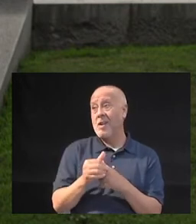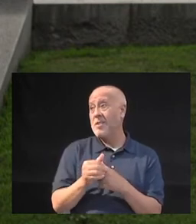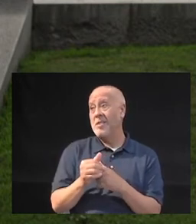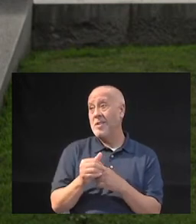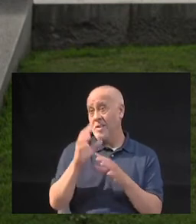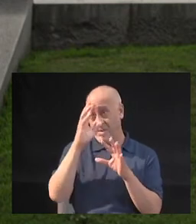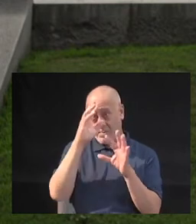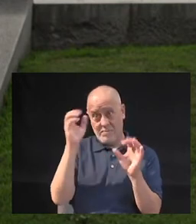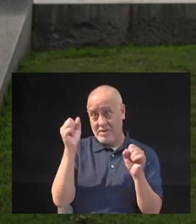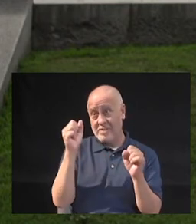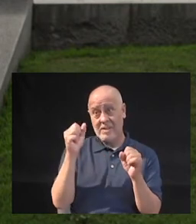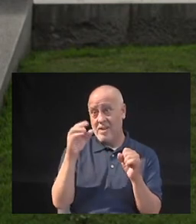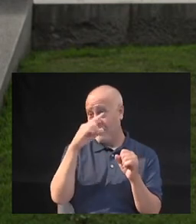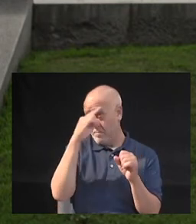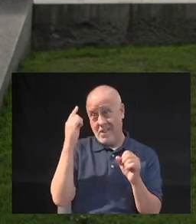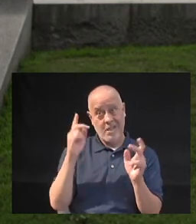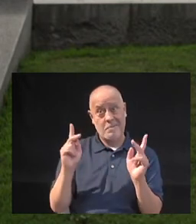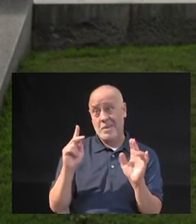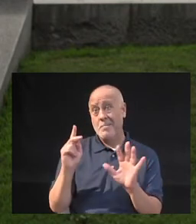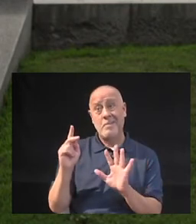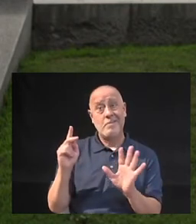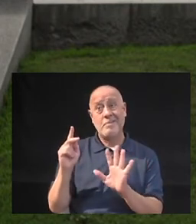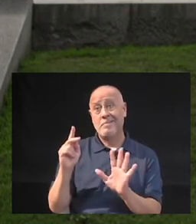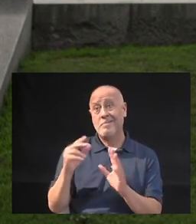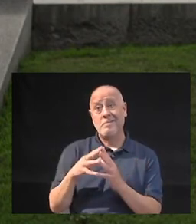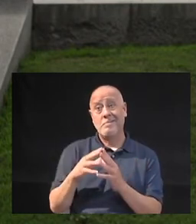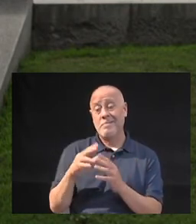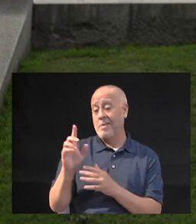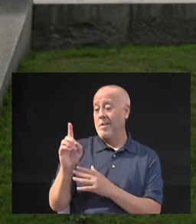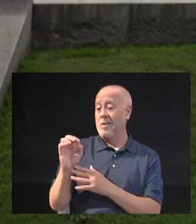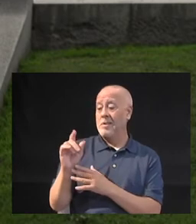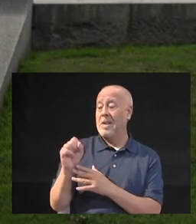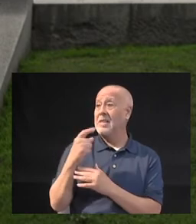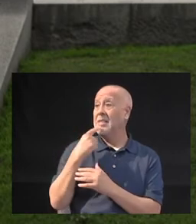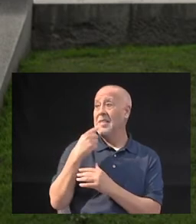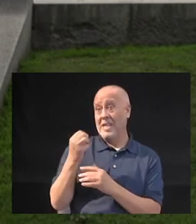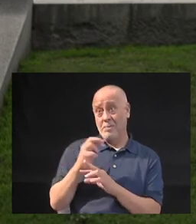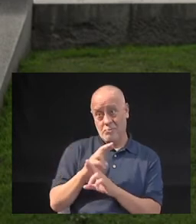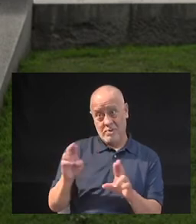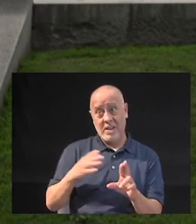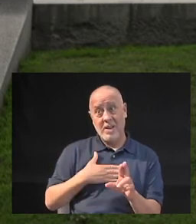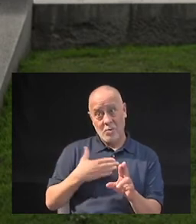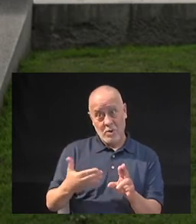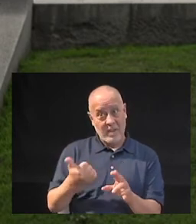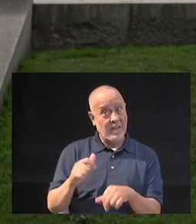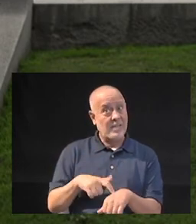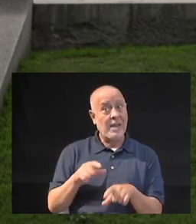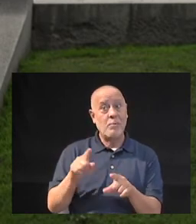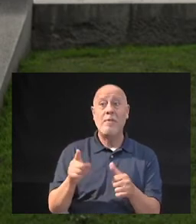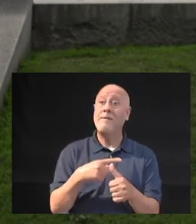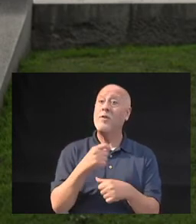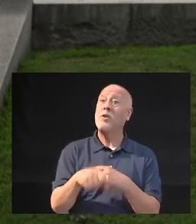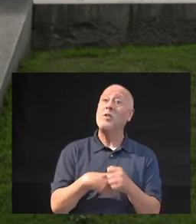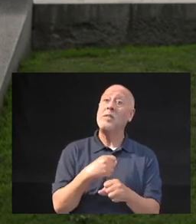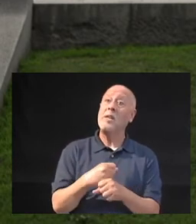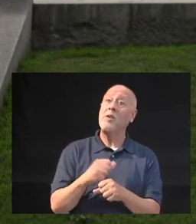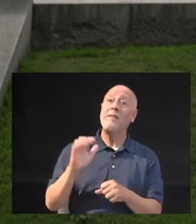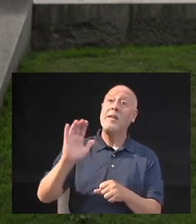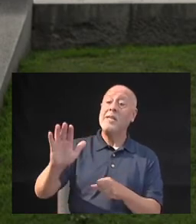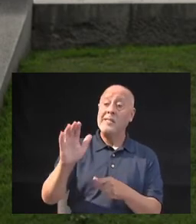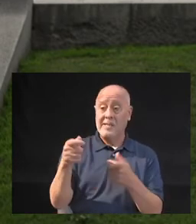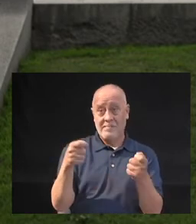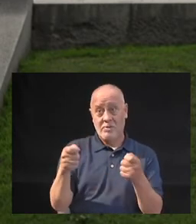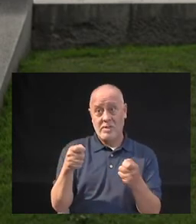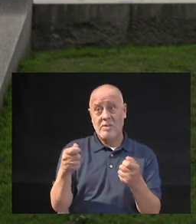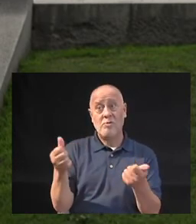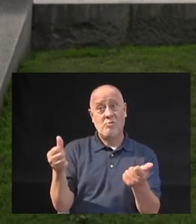the president of black people. Douglass says he was ready and willing at any time during his first years of his administration